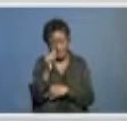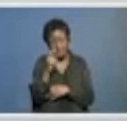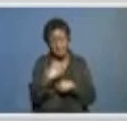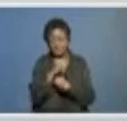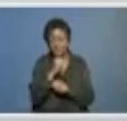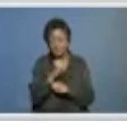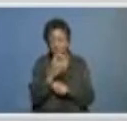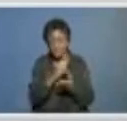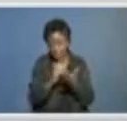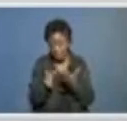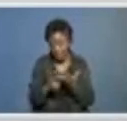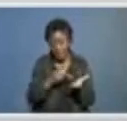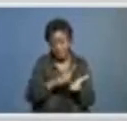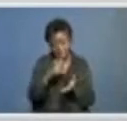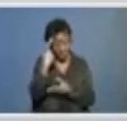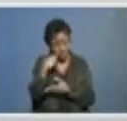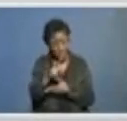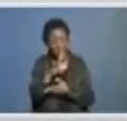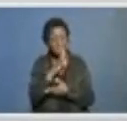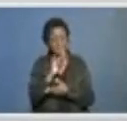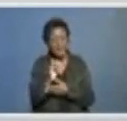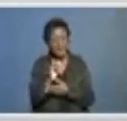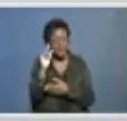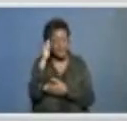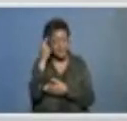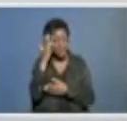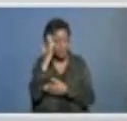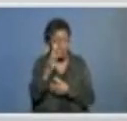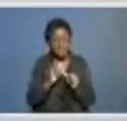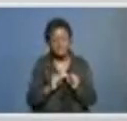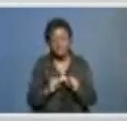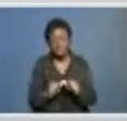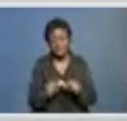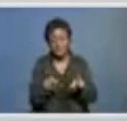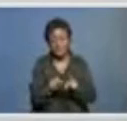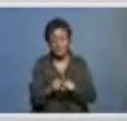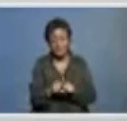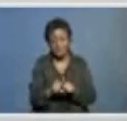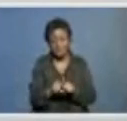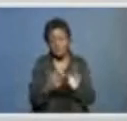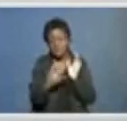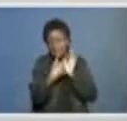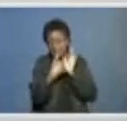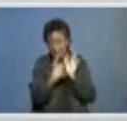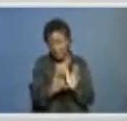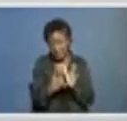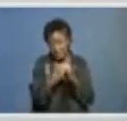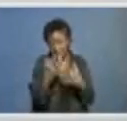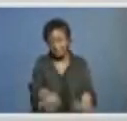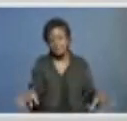is funded by the government will continue, and to also indicate that it is